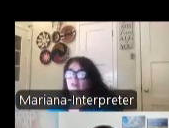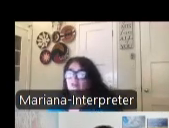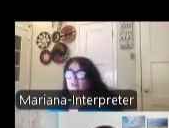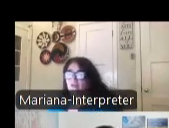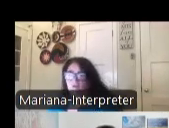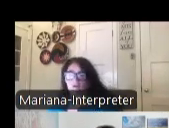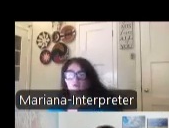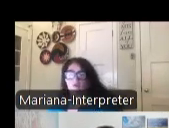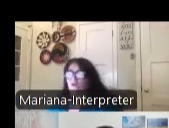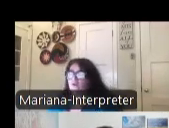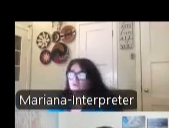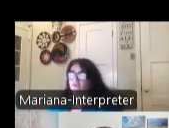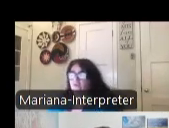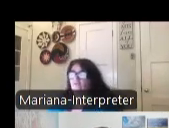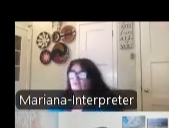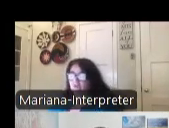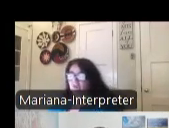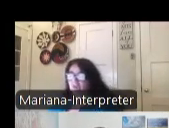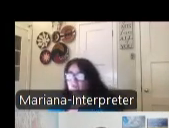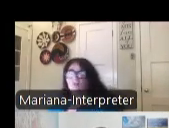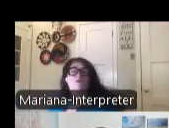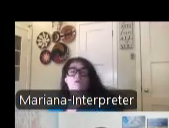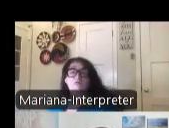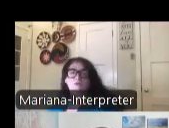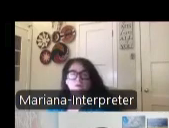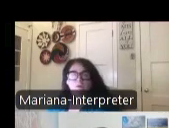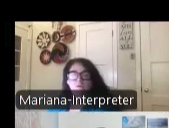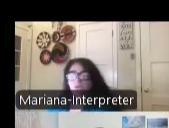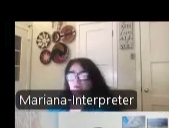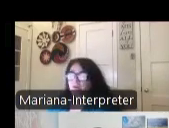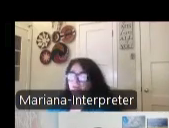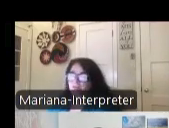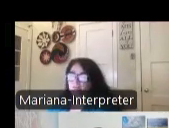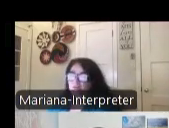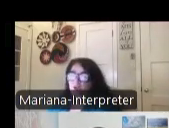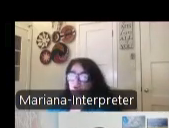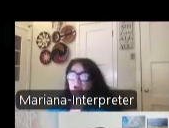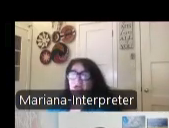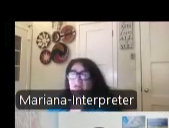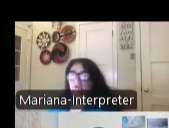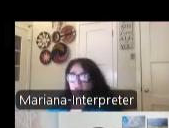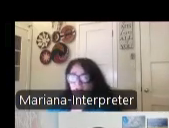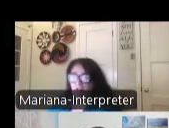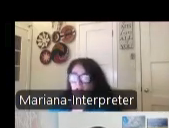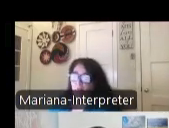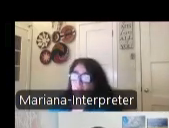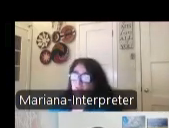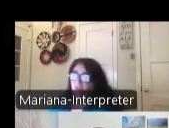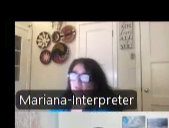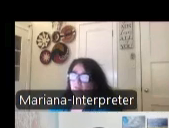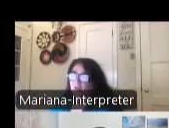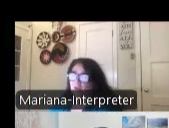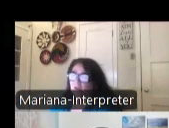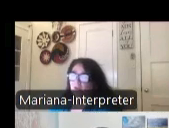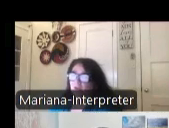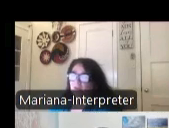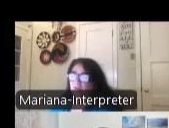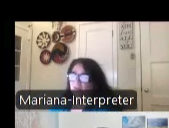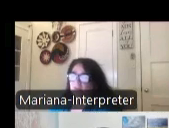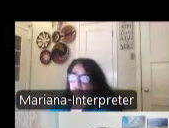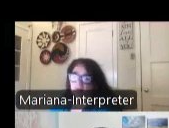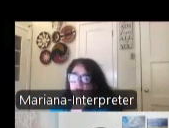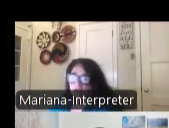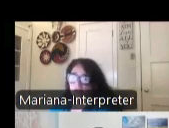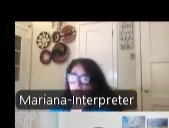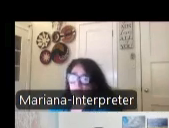new abnormal is probably a better way to think about it, because the warming is not static. We're continuing to